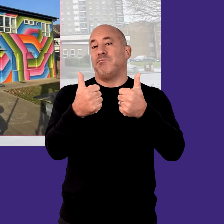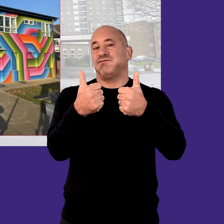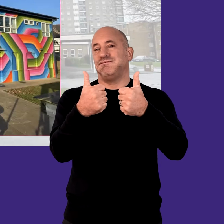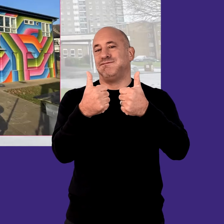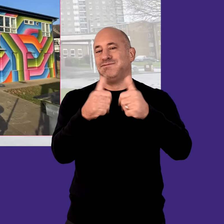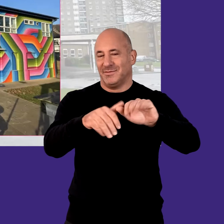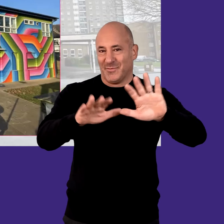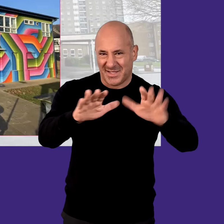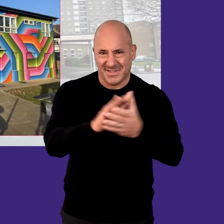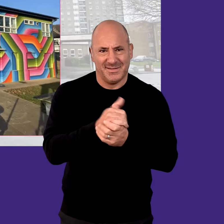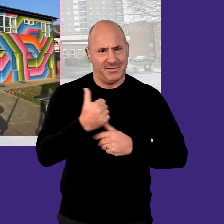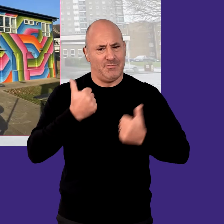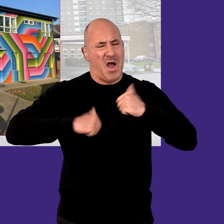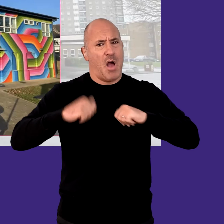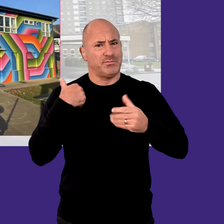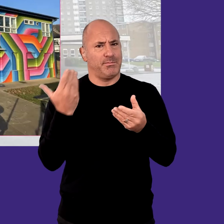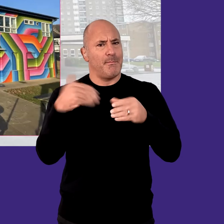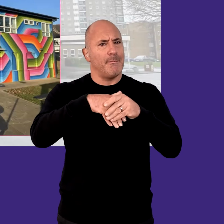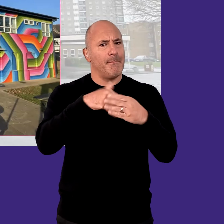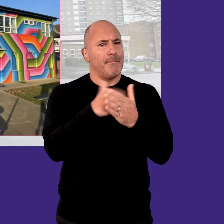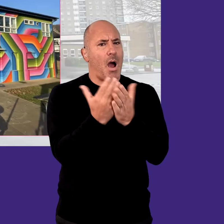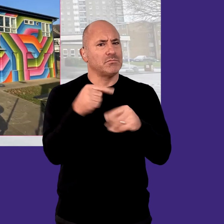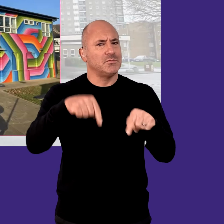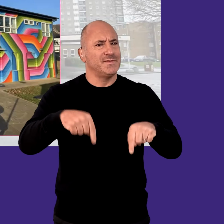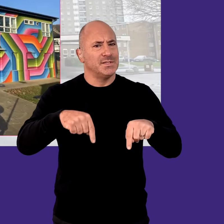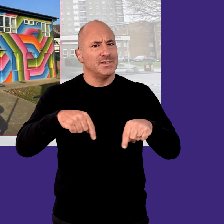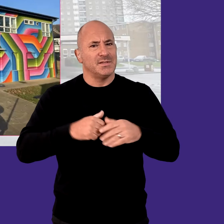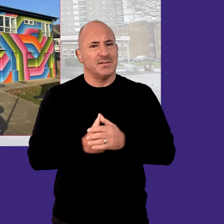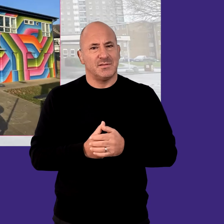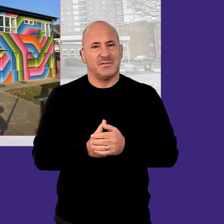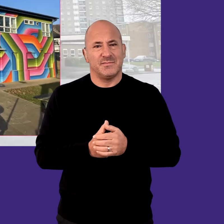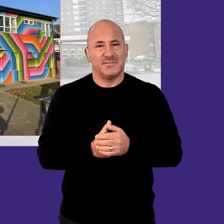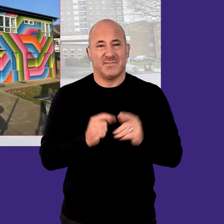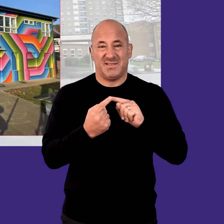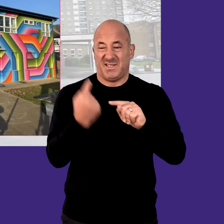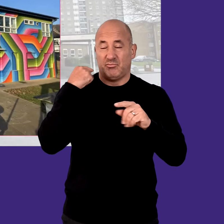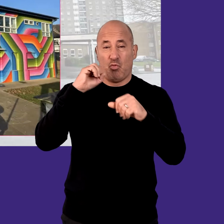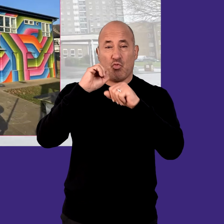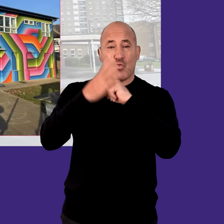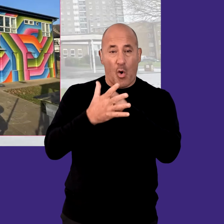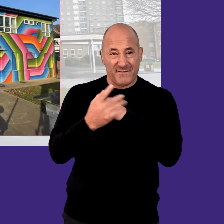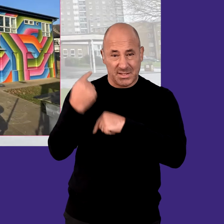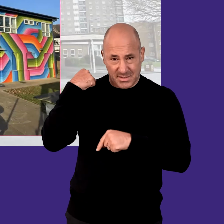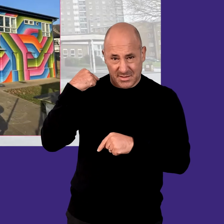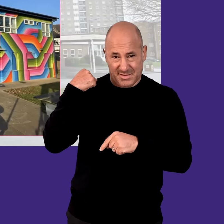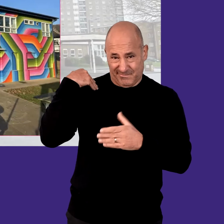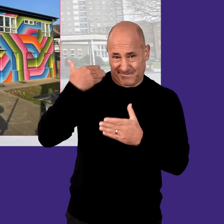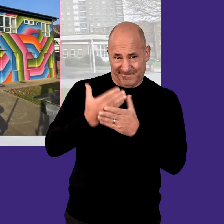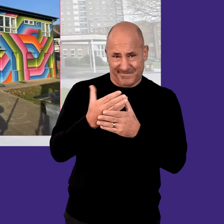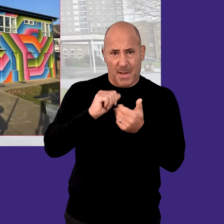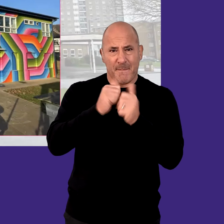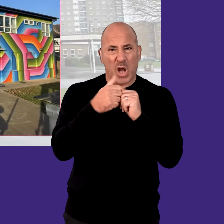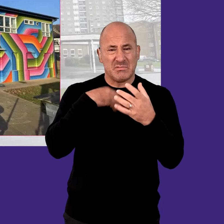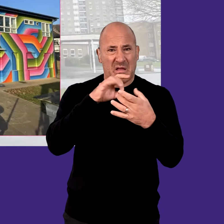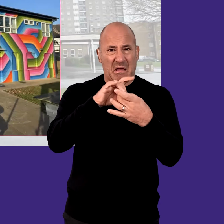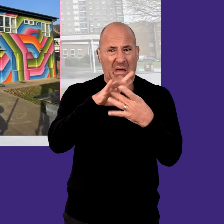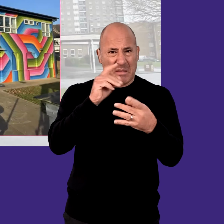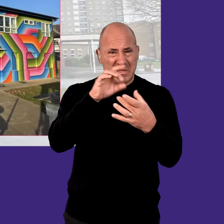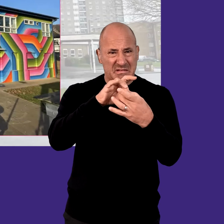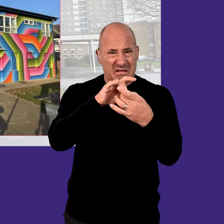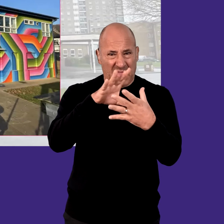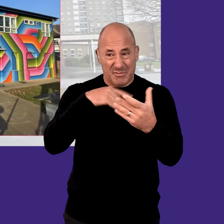door. They've gone quiet now. So yeah, we've been really proud to be part of the community. Since COVID,